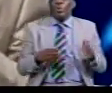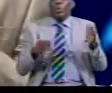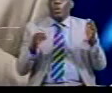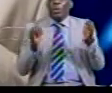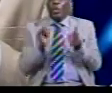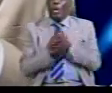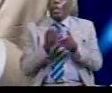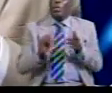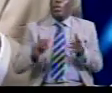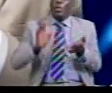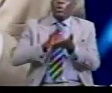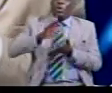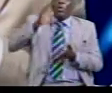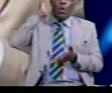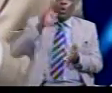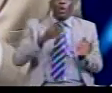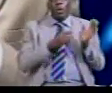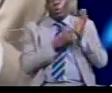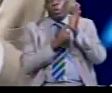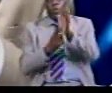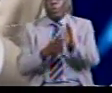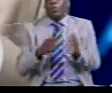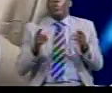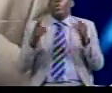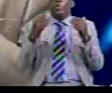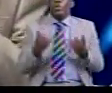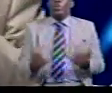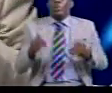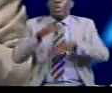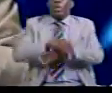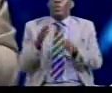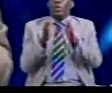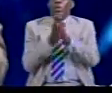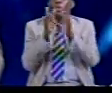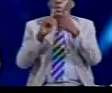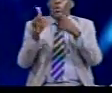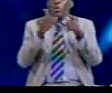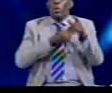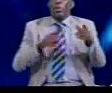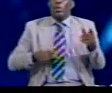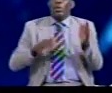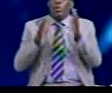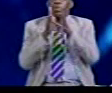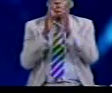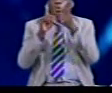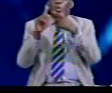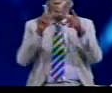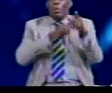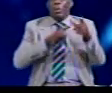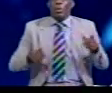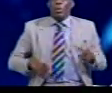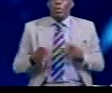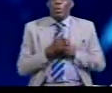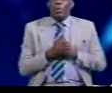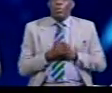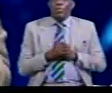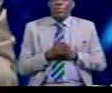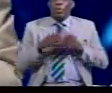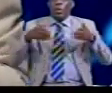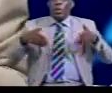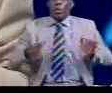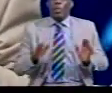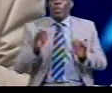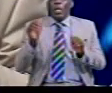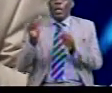will manifest tonight. Prions le Seigneur. Pray unto the Lord. Prions le Seigneur. Pray unto the Lord. Que tout le monde prie. Let everybody